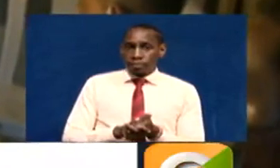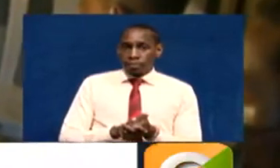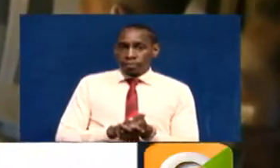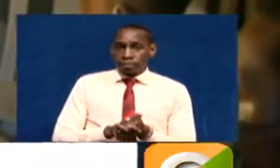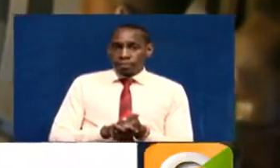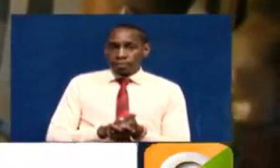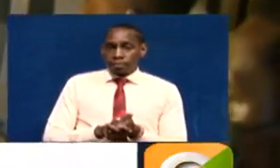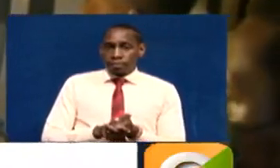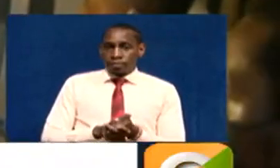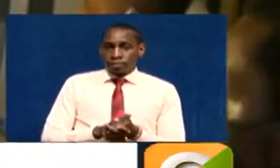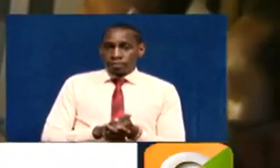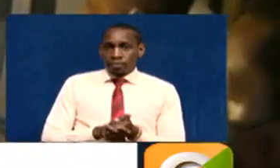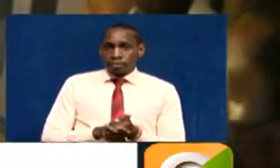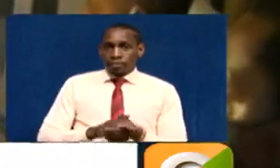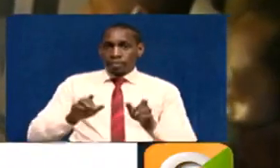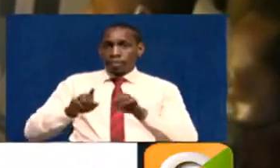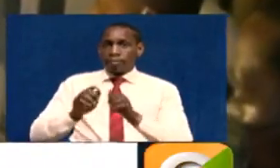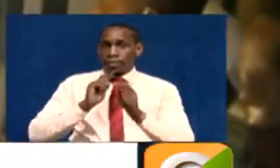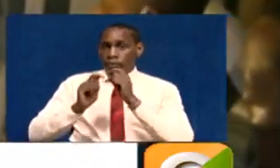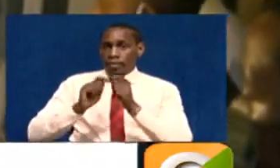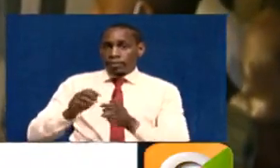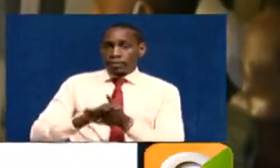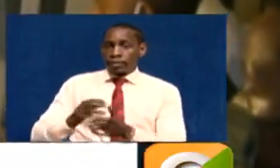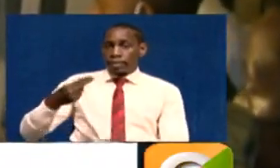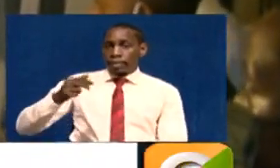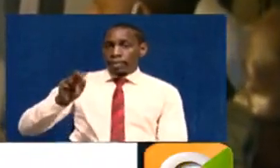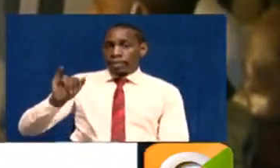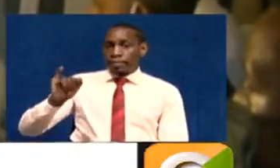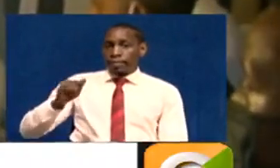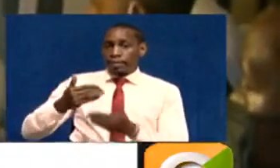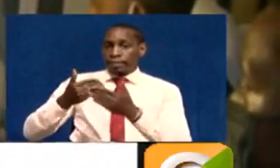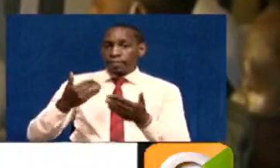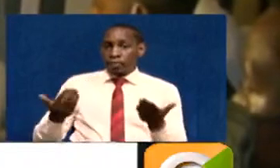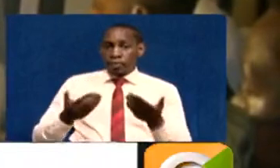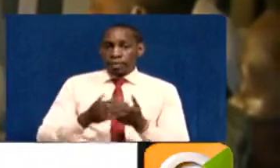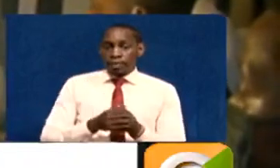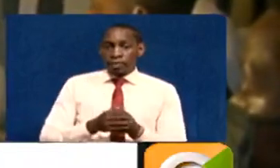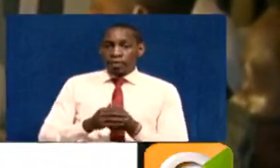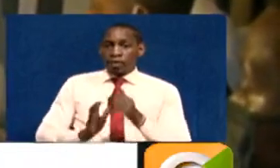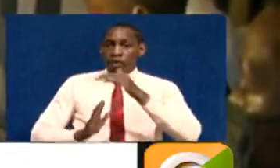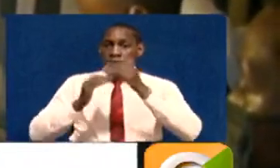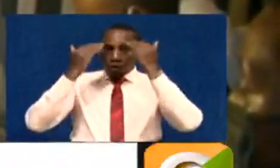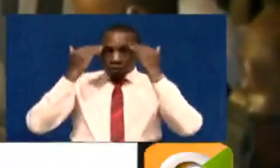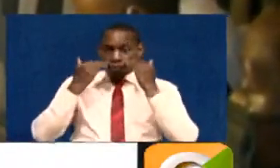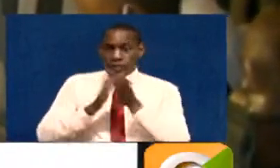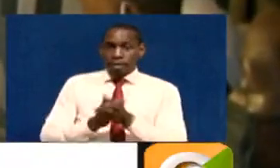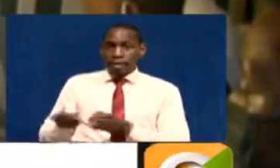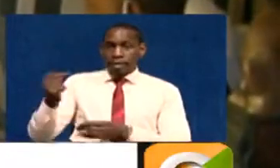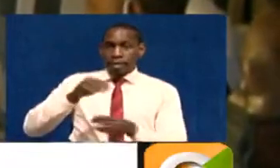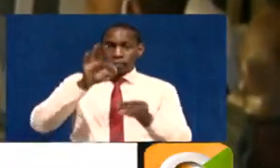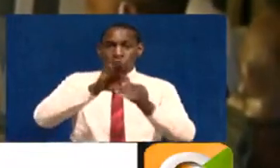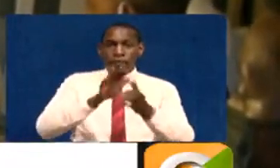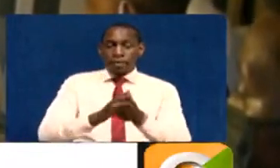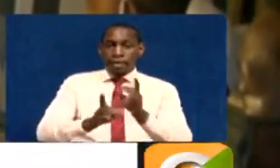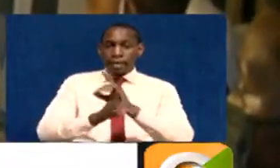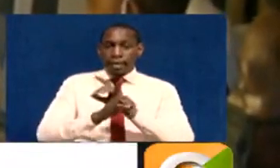leaning towards the public. And in an interview with Nelson Havi earlier on at the Supreme Court, where he came to cast his ballot,